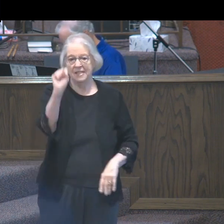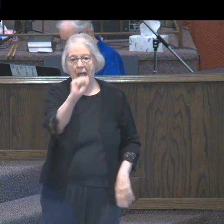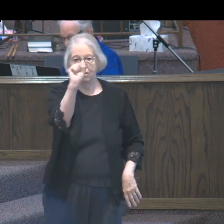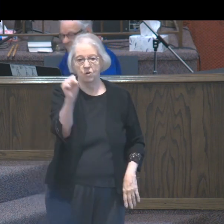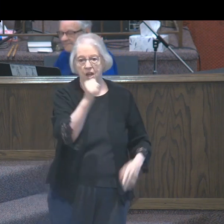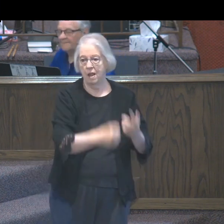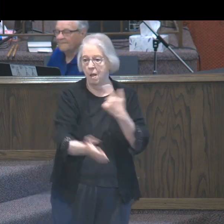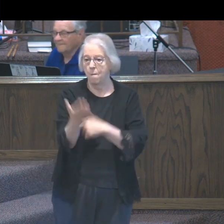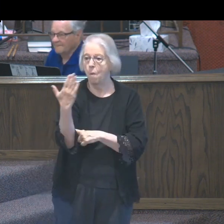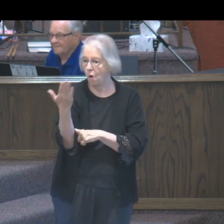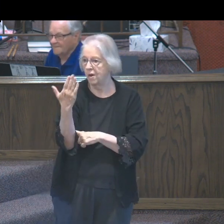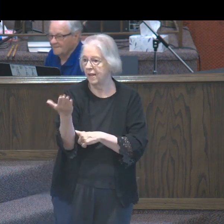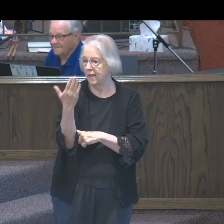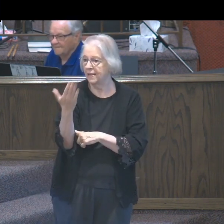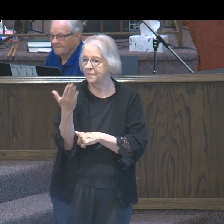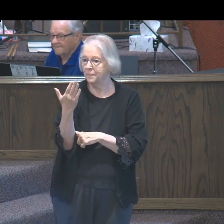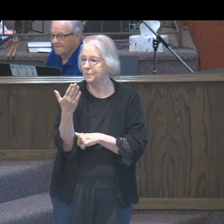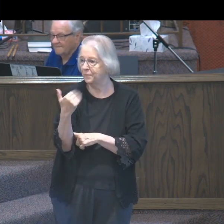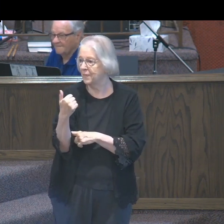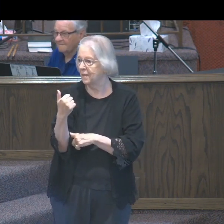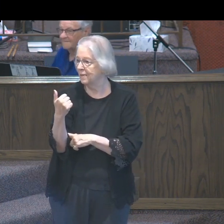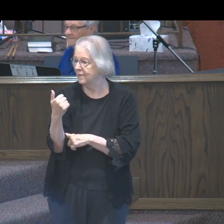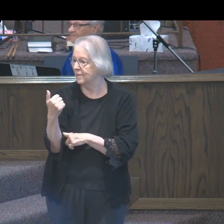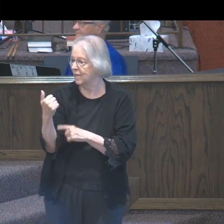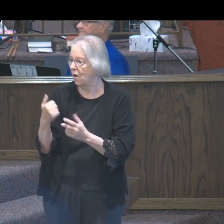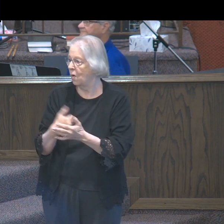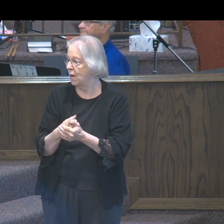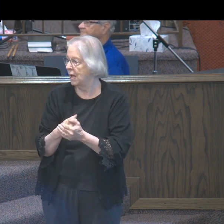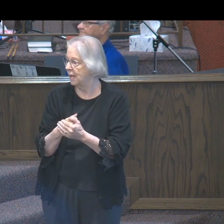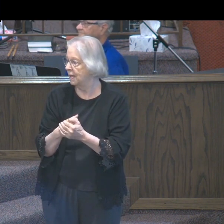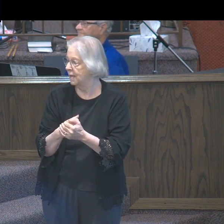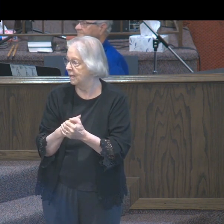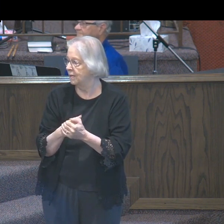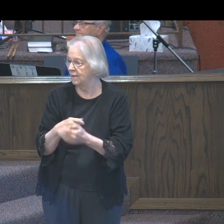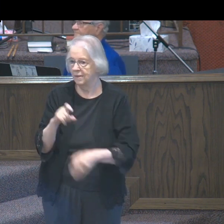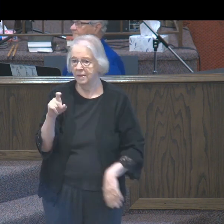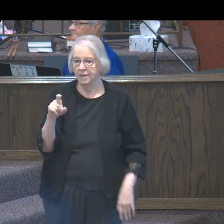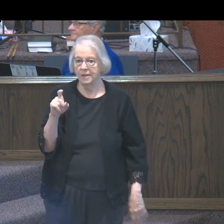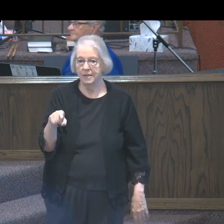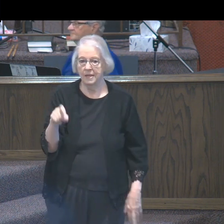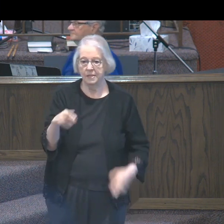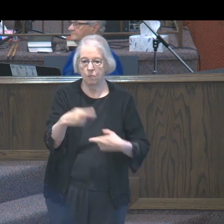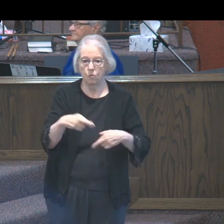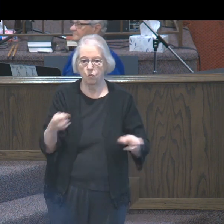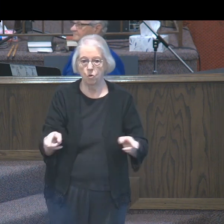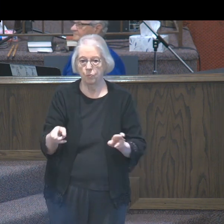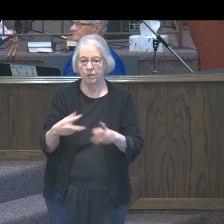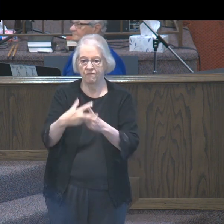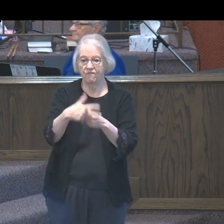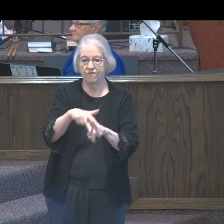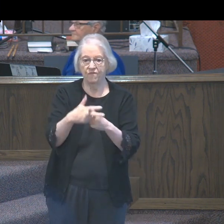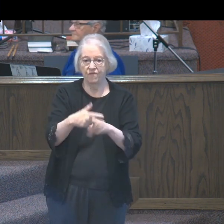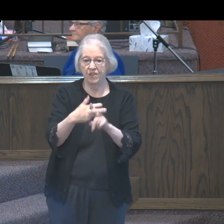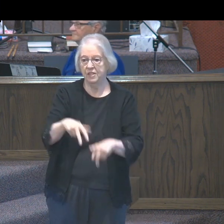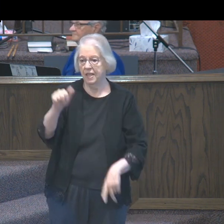us to clear some stuff out of the attic, because we have to make room for the air conditioning people when they're going to come in and do their